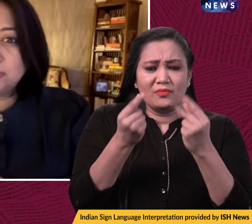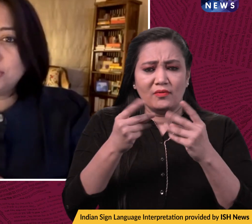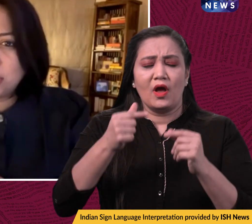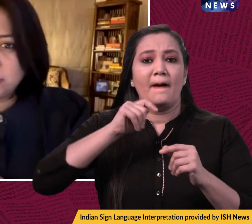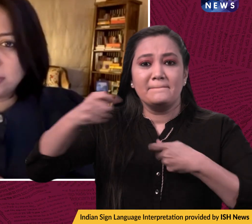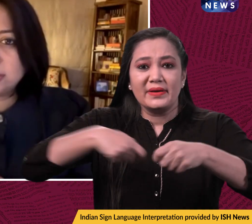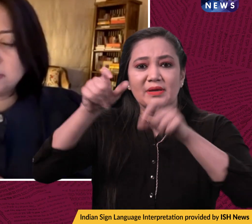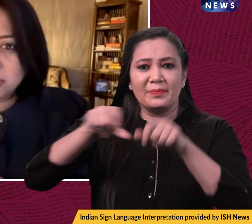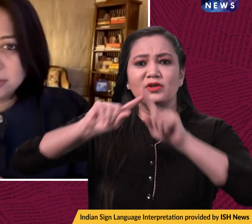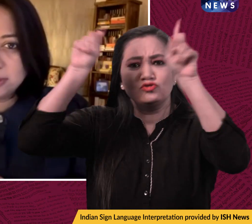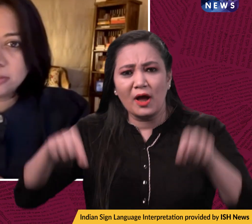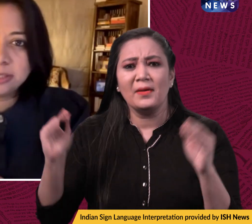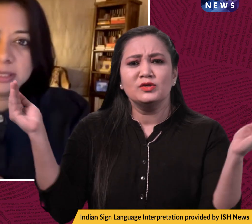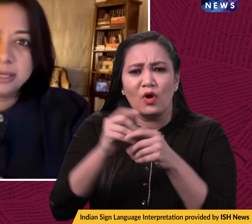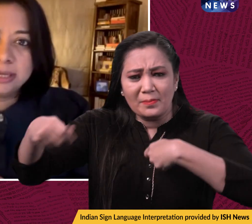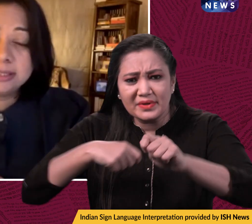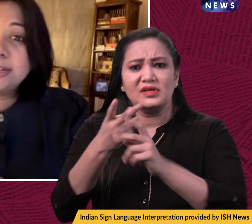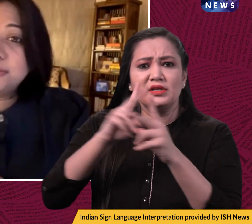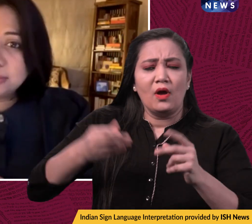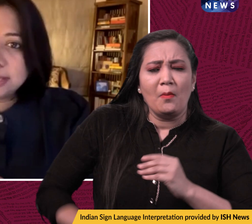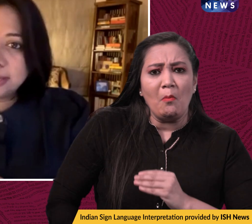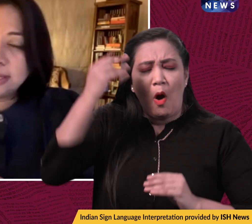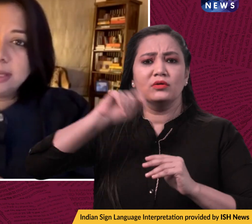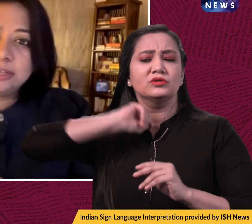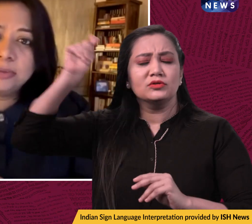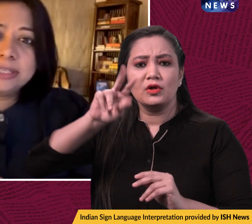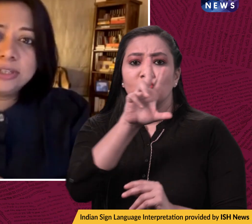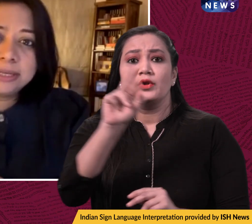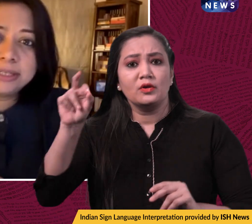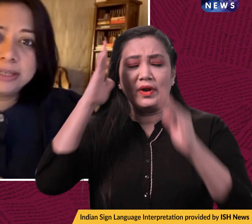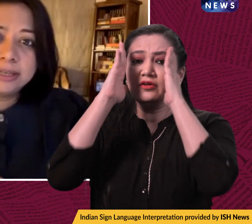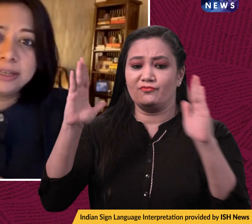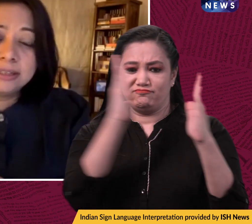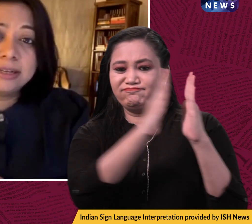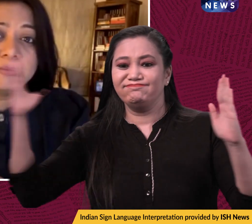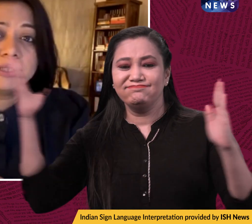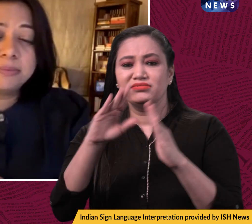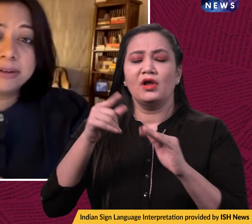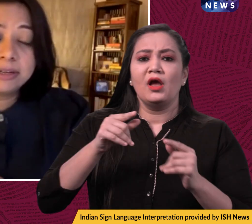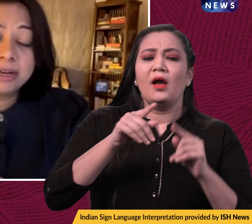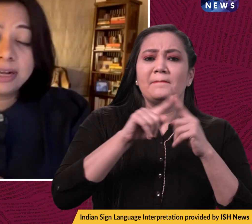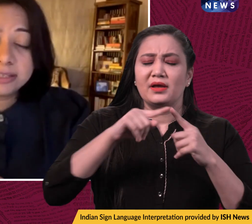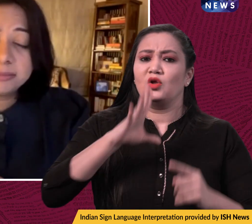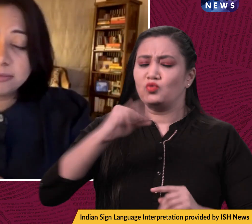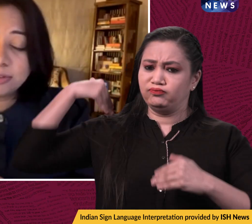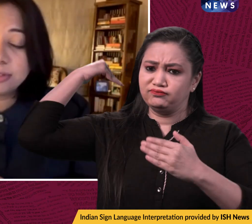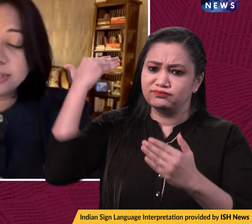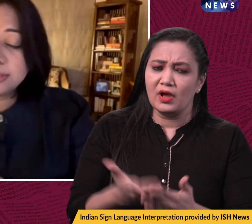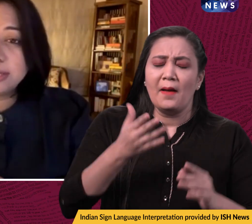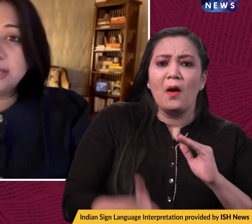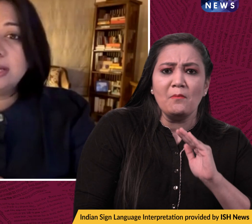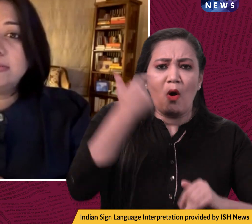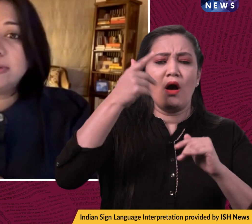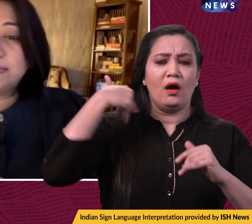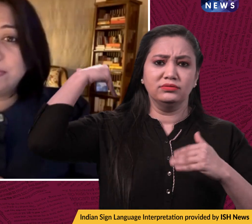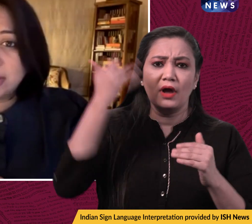business people, shop owners, small business owners, died of suicide in 2020 than the numbers that we're accustomed, unfortunately,